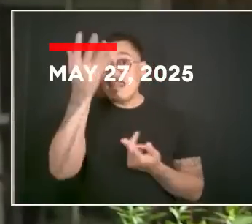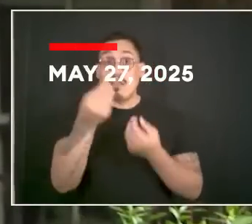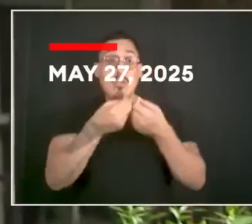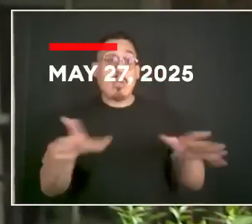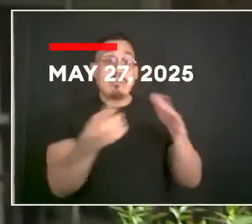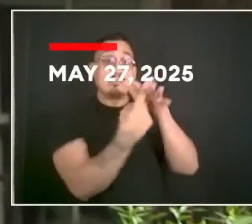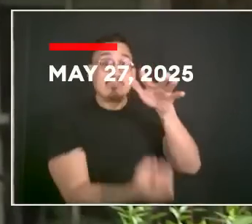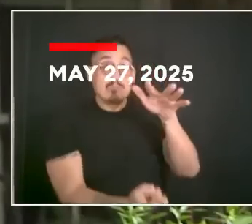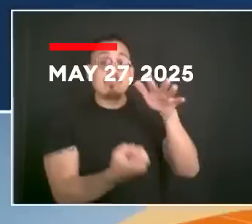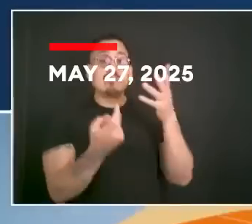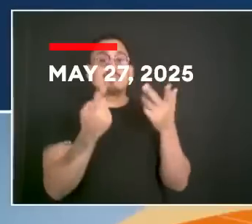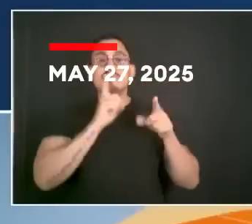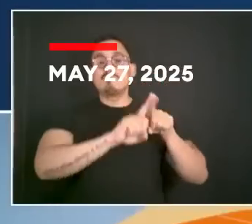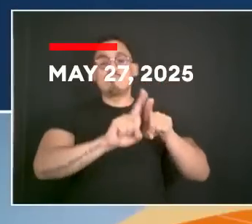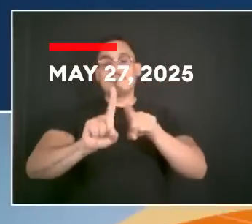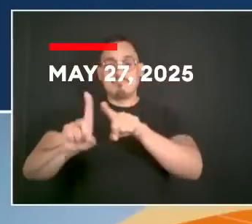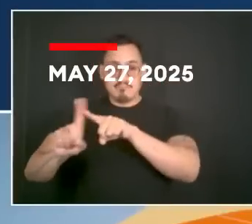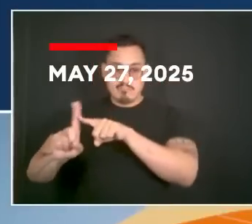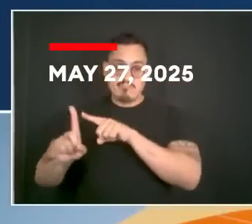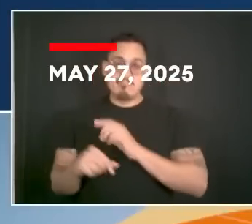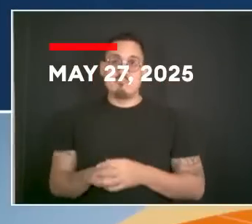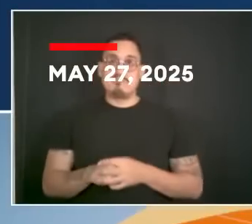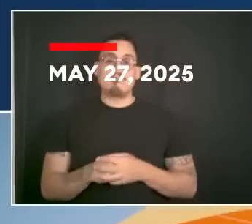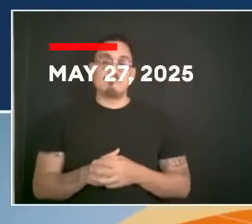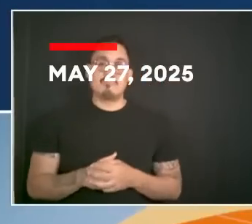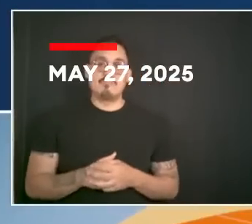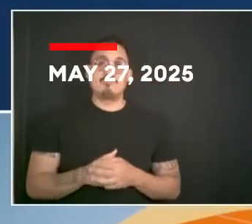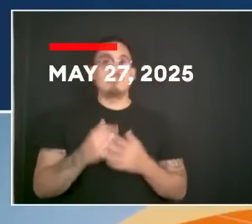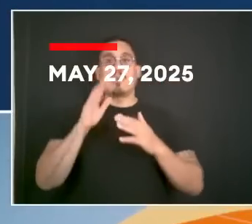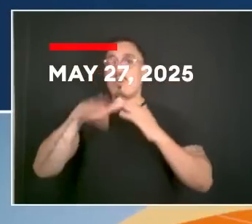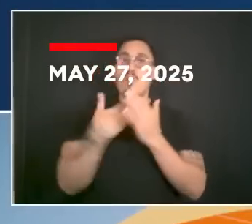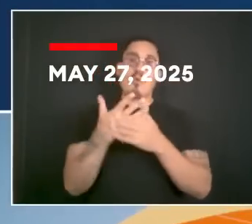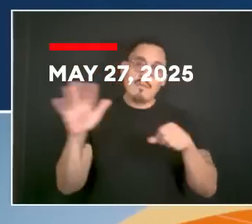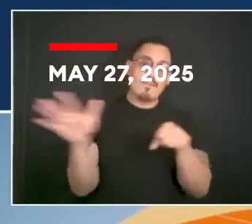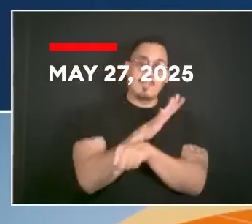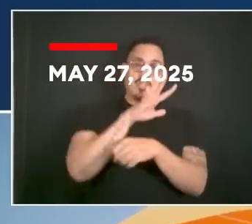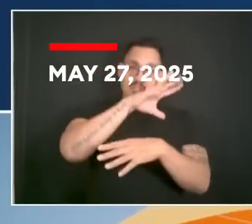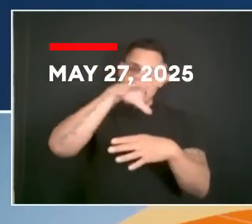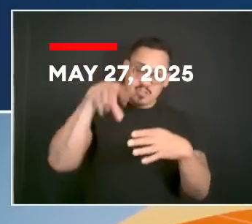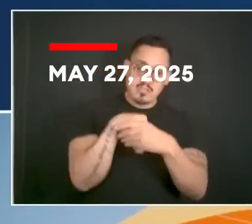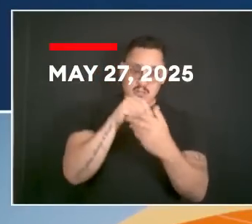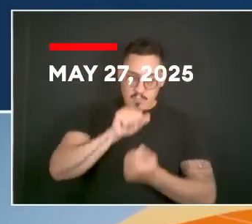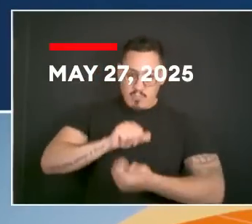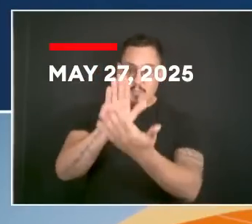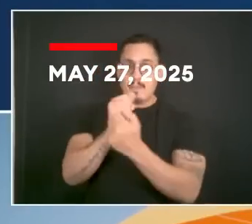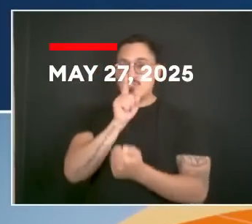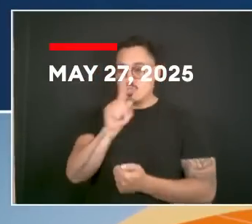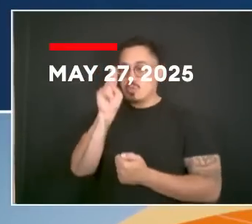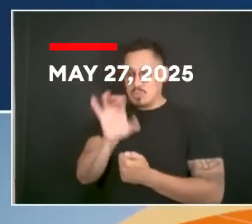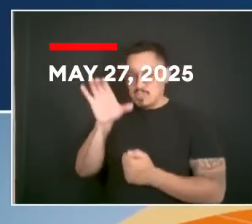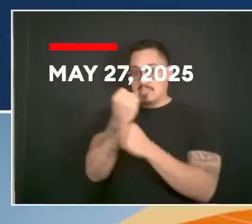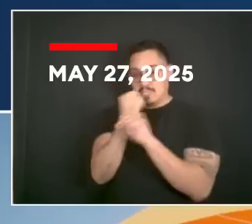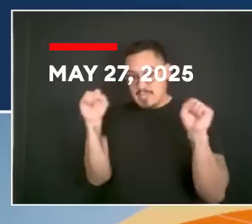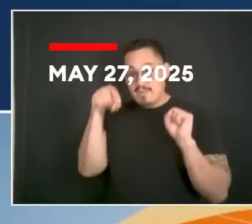it's a full frontal approach to making sure the city is going to be safe this summer. And the NYPD's new Quality of